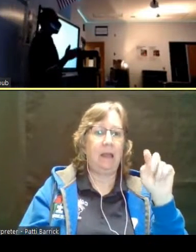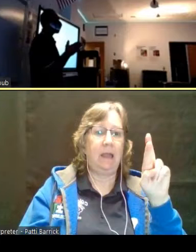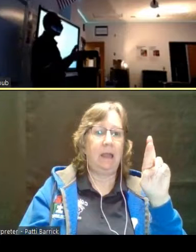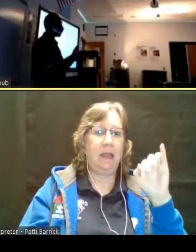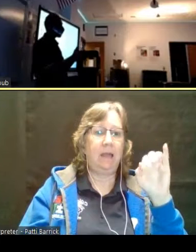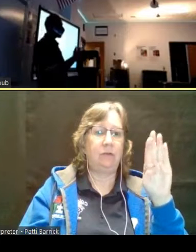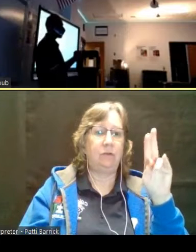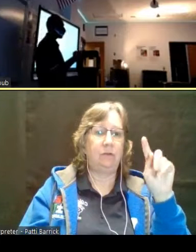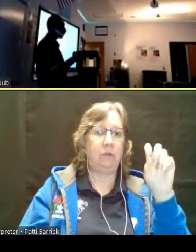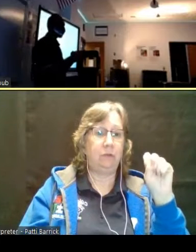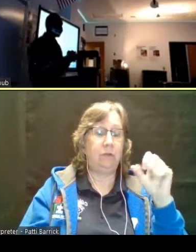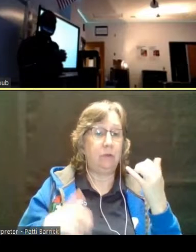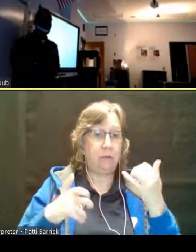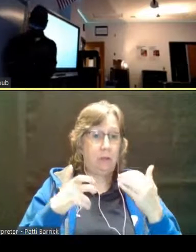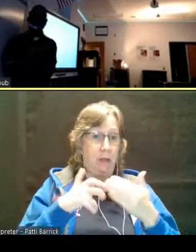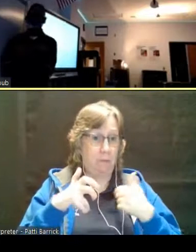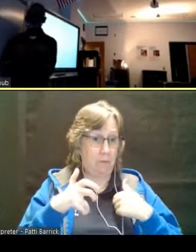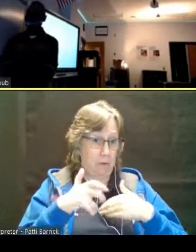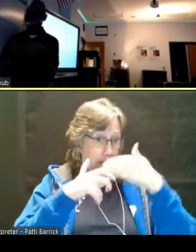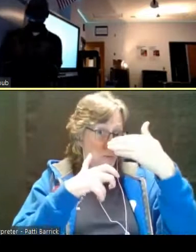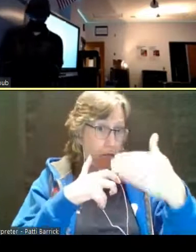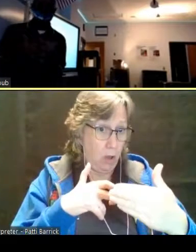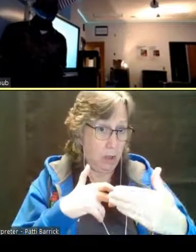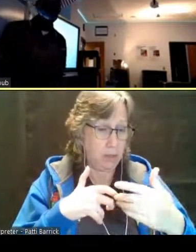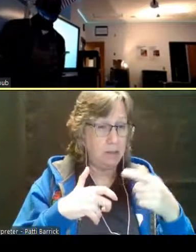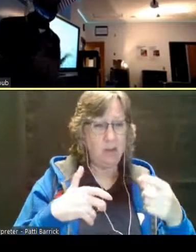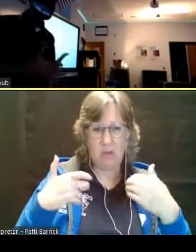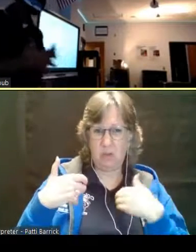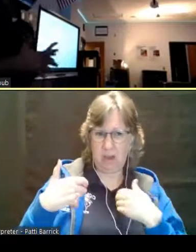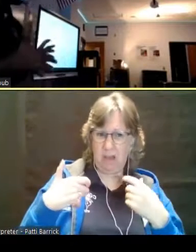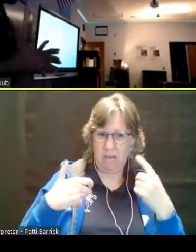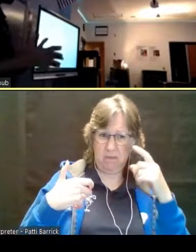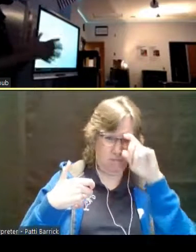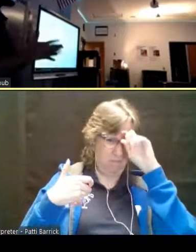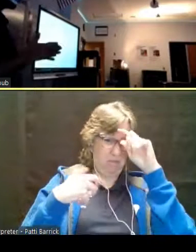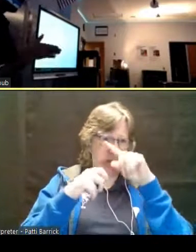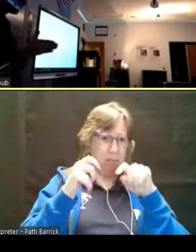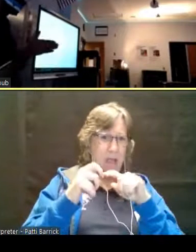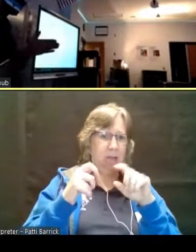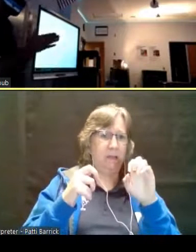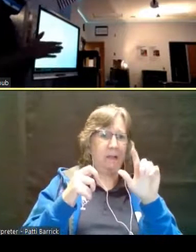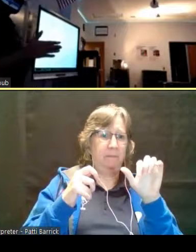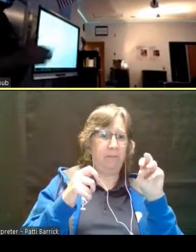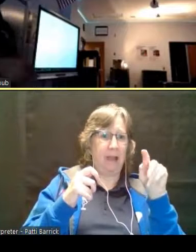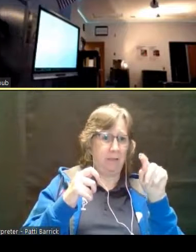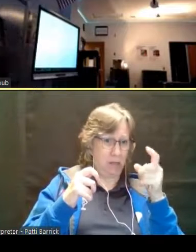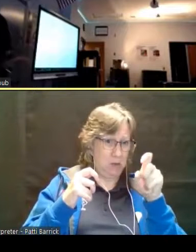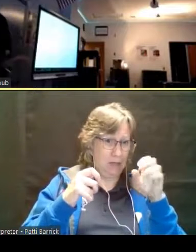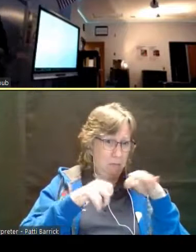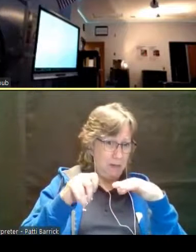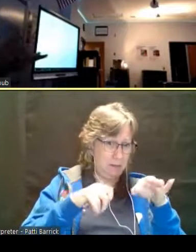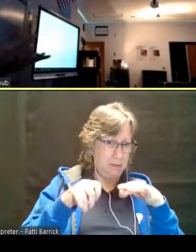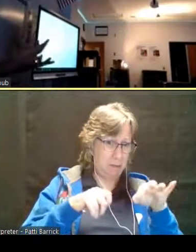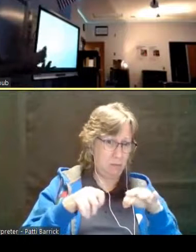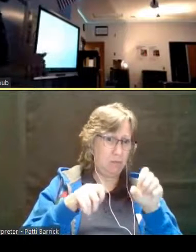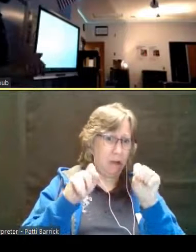sorry, what an element is? Let's do that one first. So if I ask you to tell me what an element is, you should be able to tell me what an element is and give me an example or